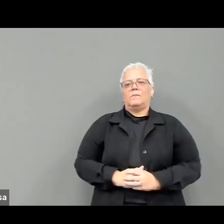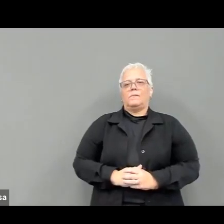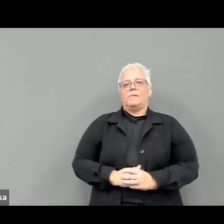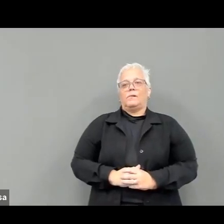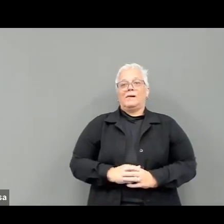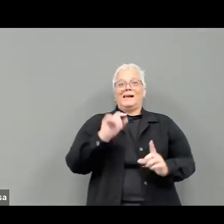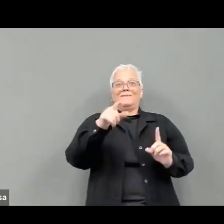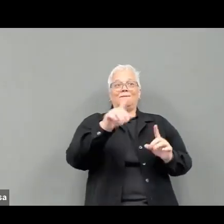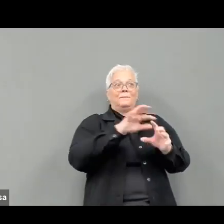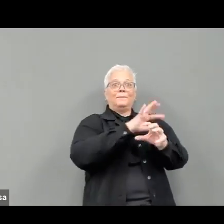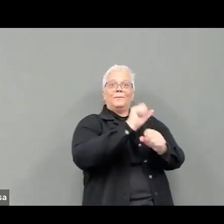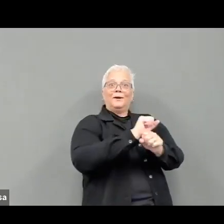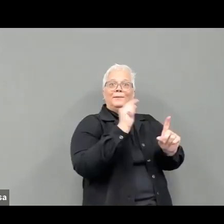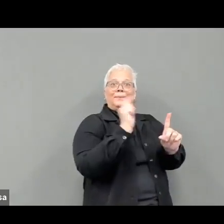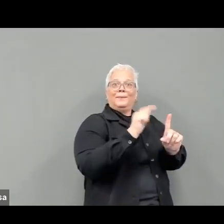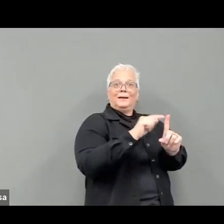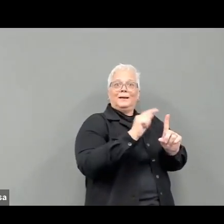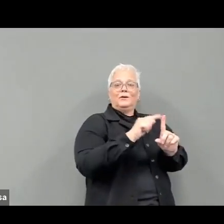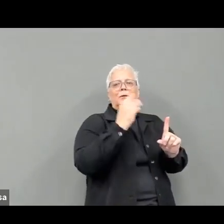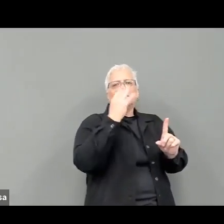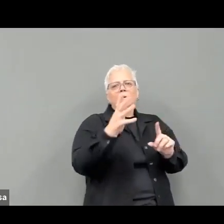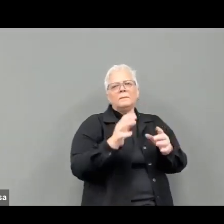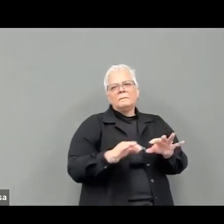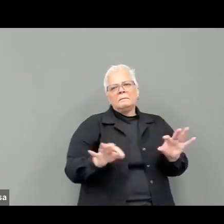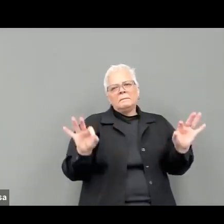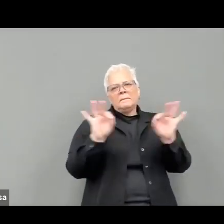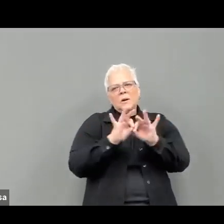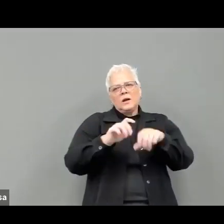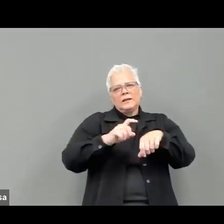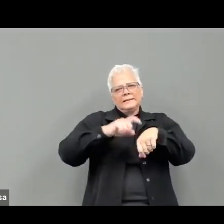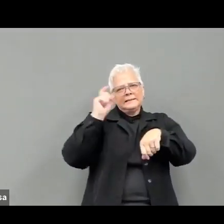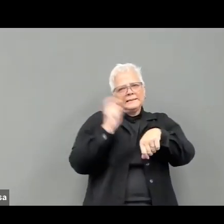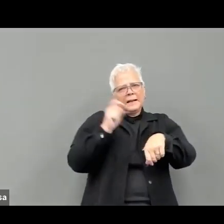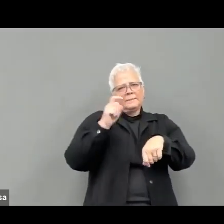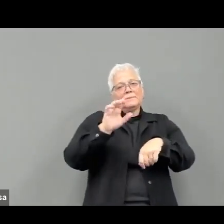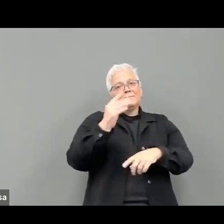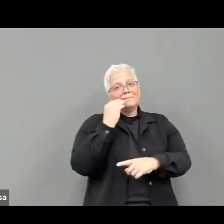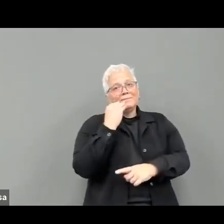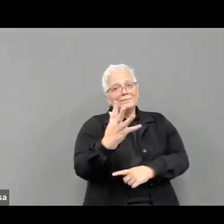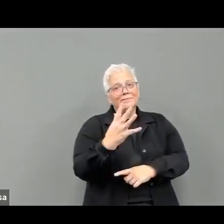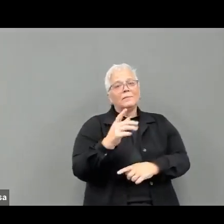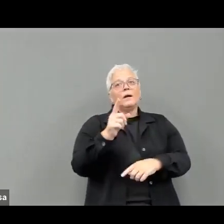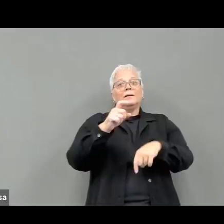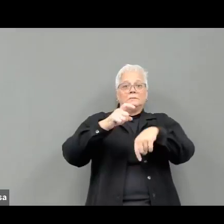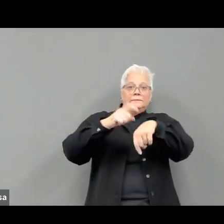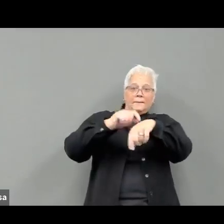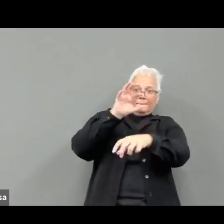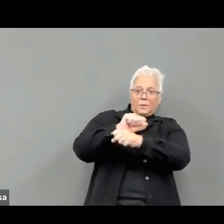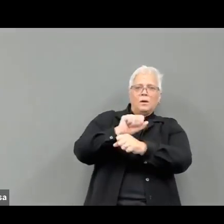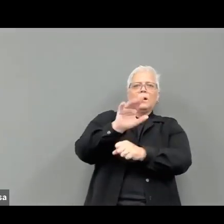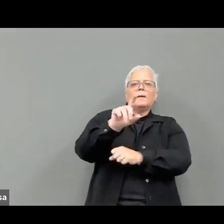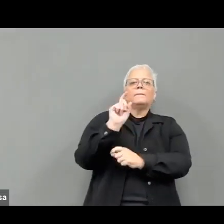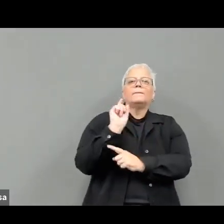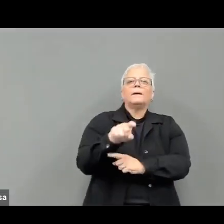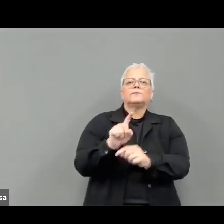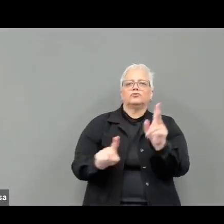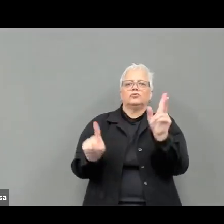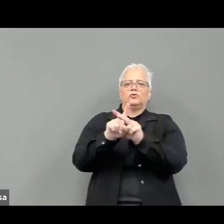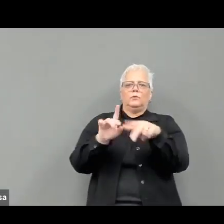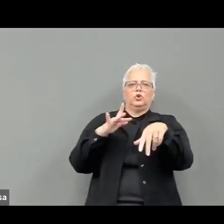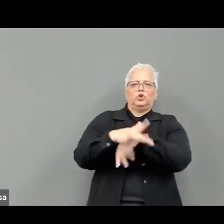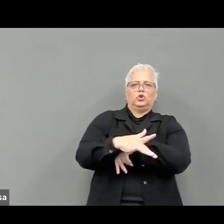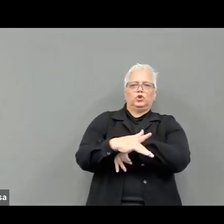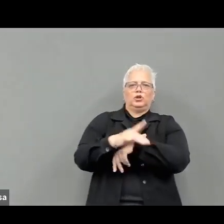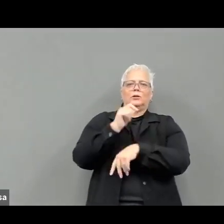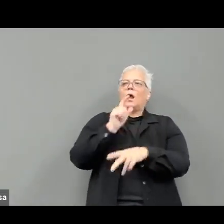to your appointed time, helping eliminate some of those longer lines. And as Dr. Dart said, more relief is on its